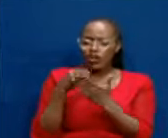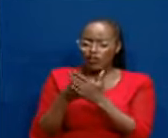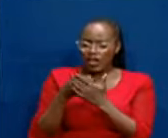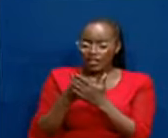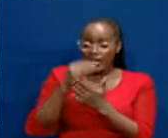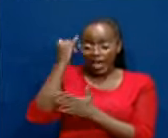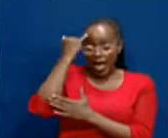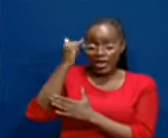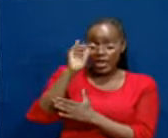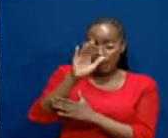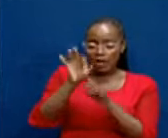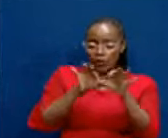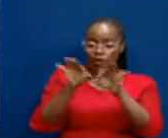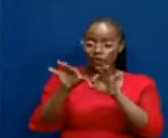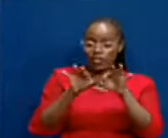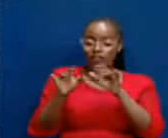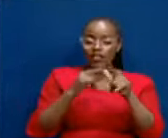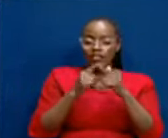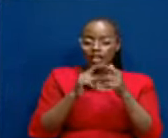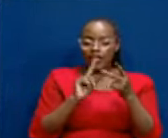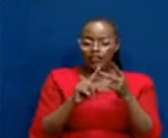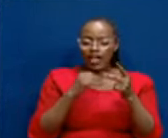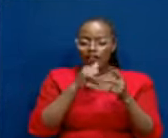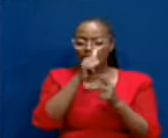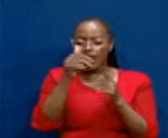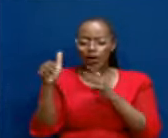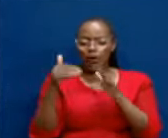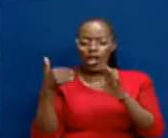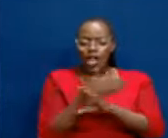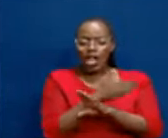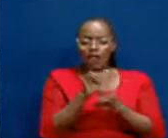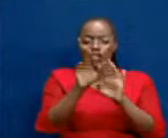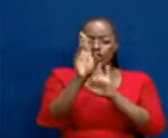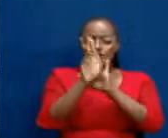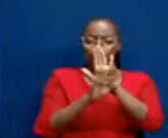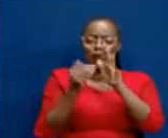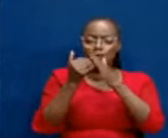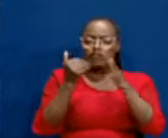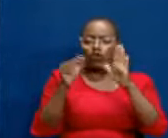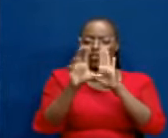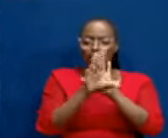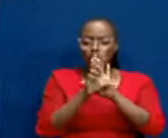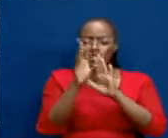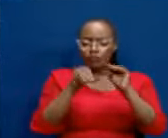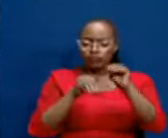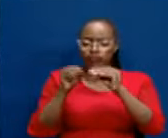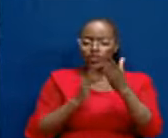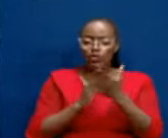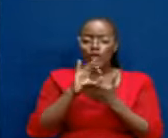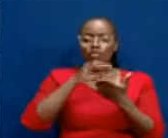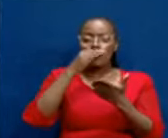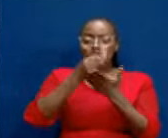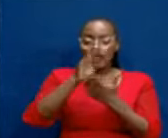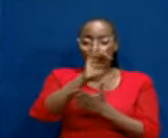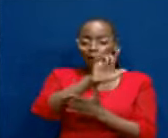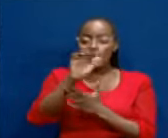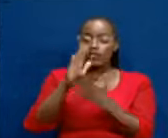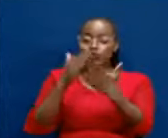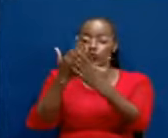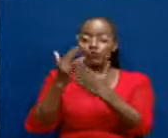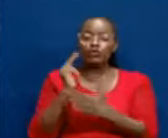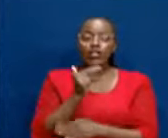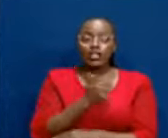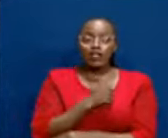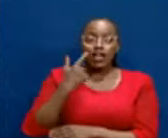as you've explained it, and then the sneaky way in which you're bringing in rules before the laws and everything else through this funding bill, suggests to us that